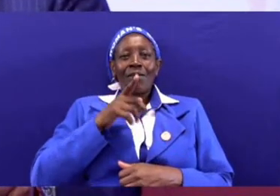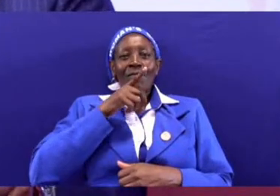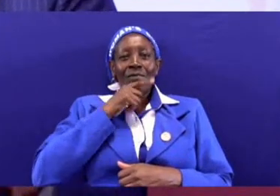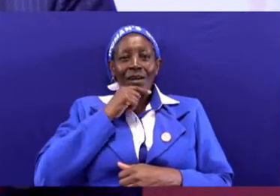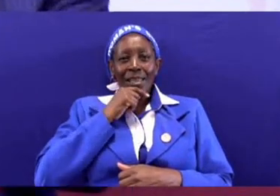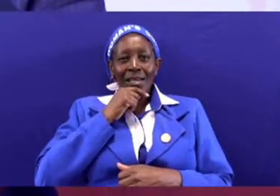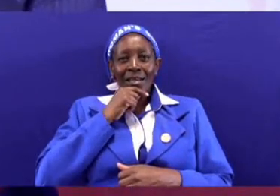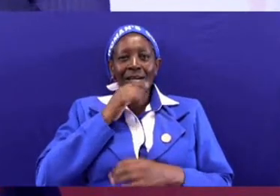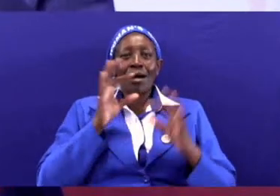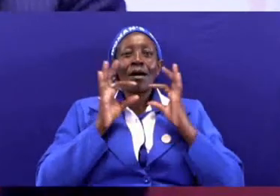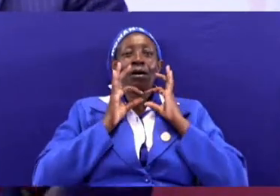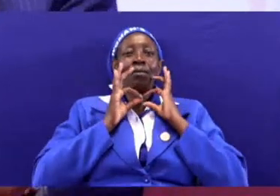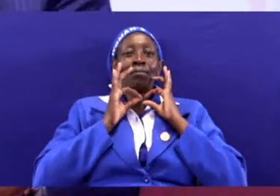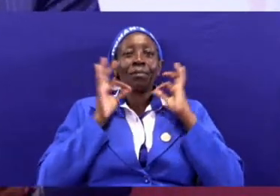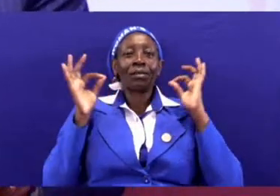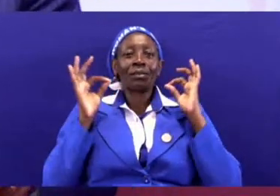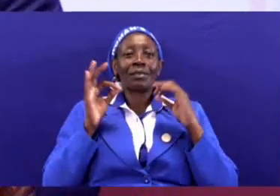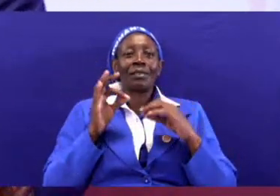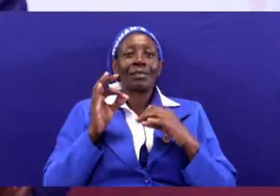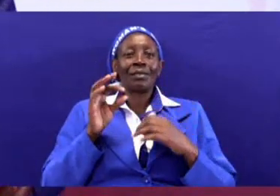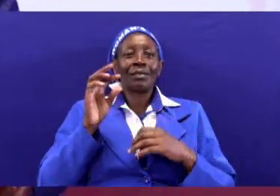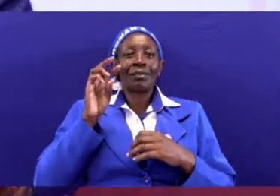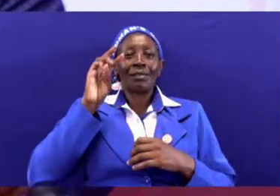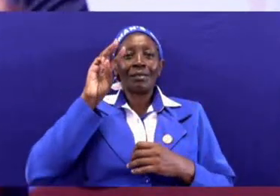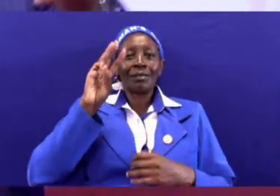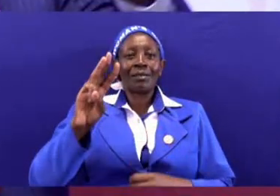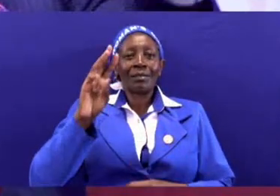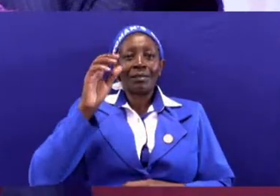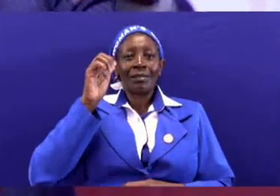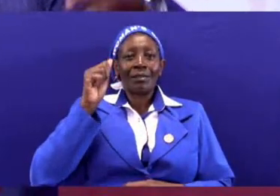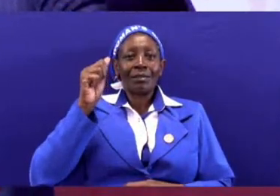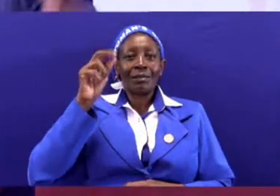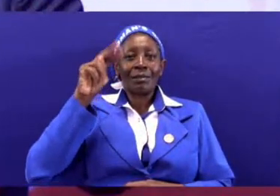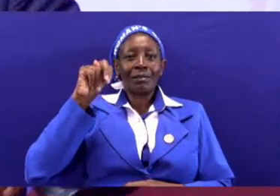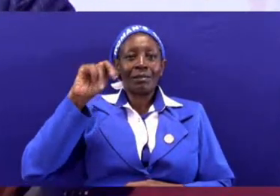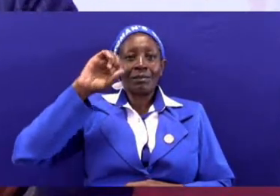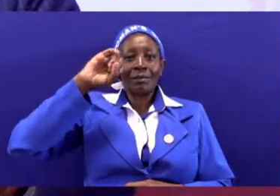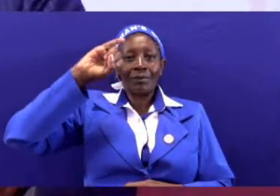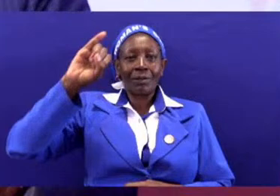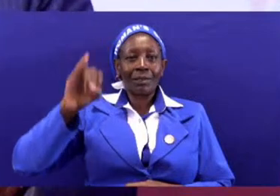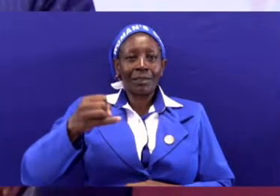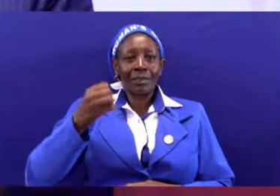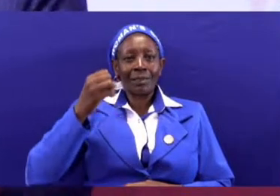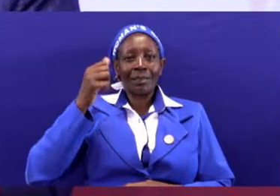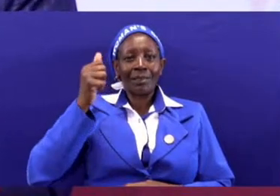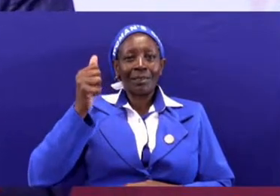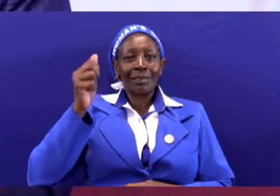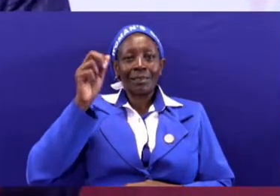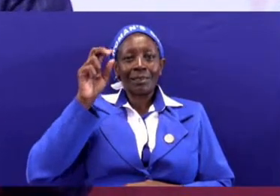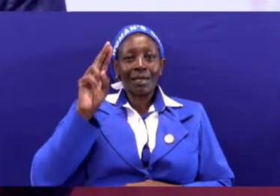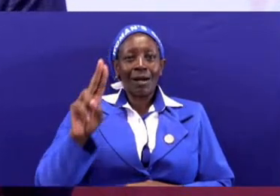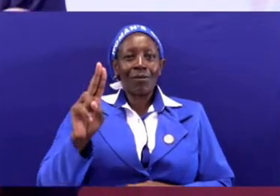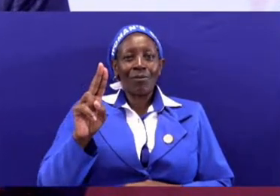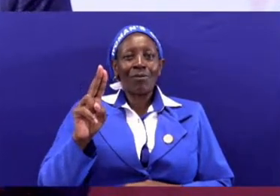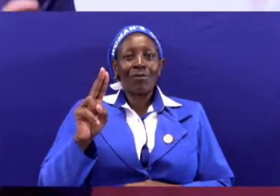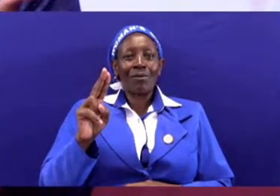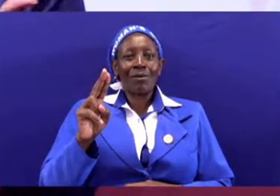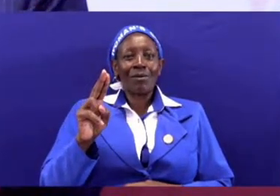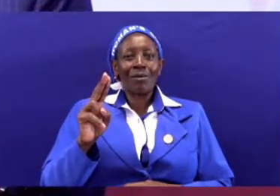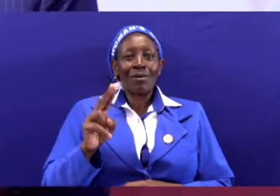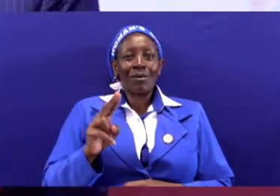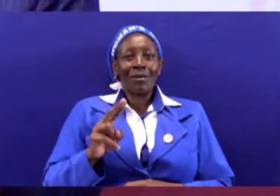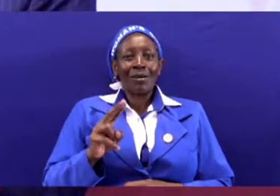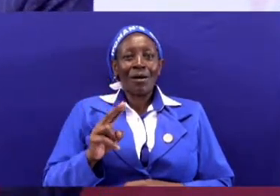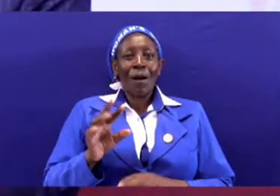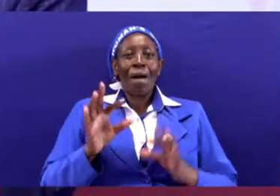read somewhere that when he came here, moderator, you said this was a Scottish Presbyterian church. And what, in terms of pastoral